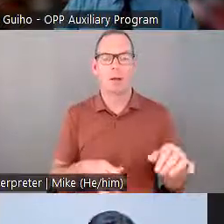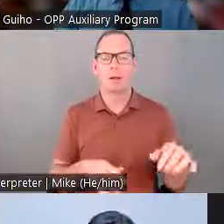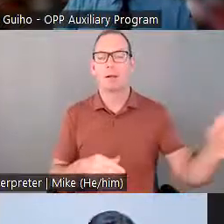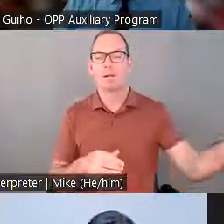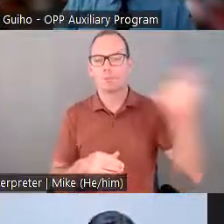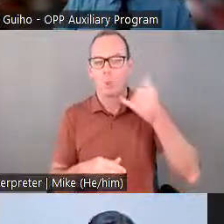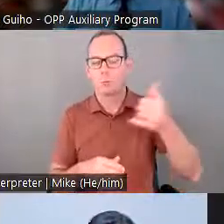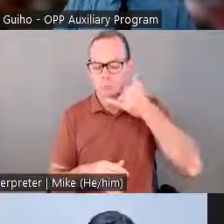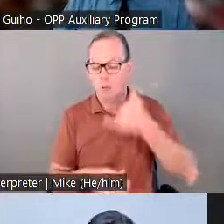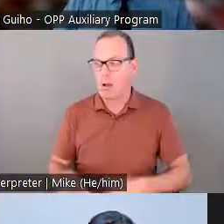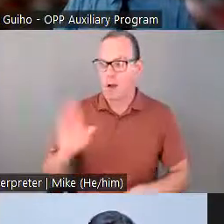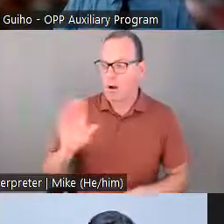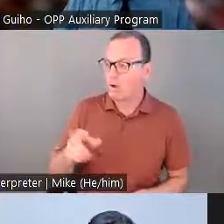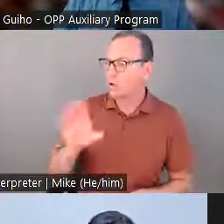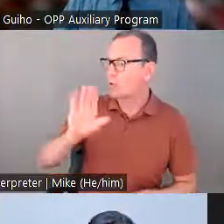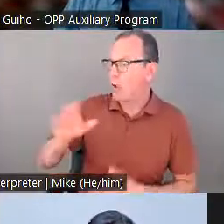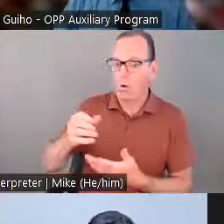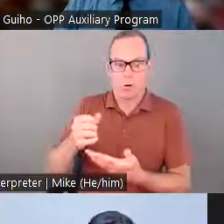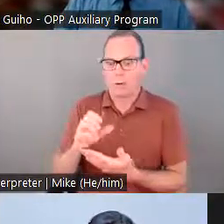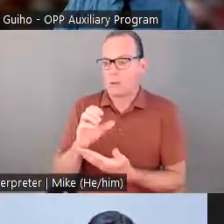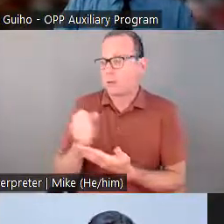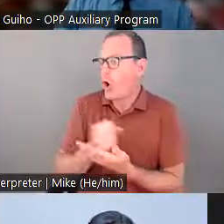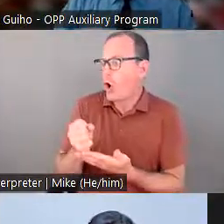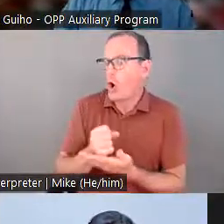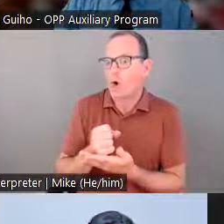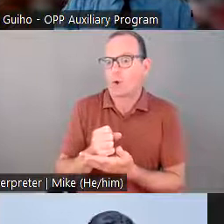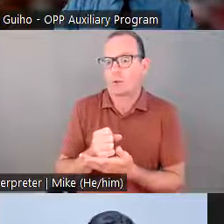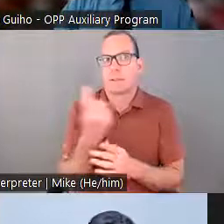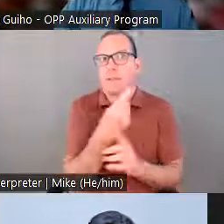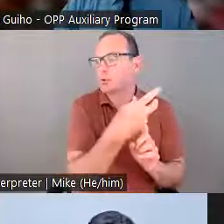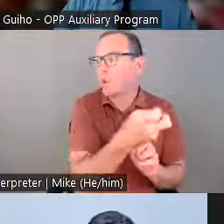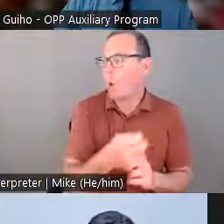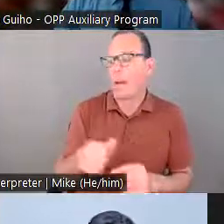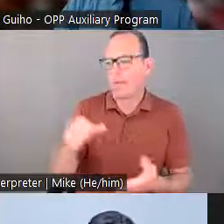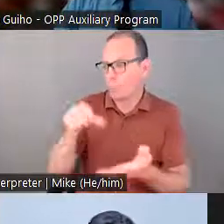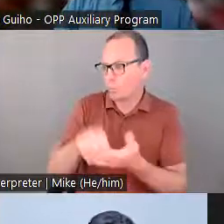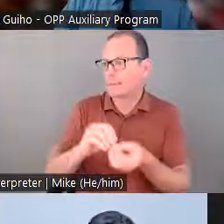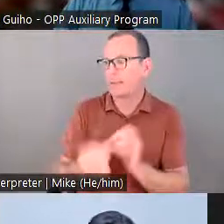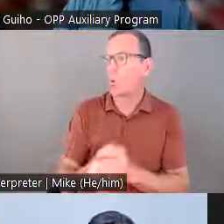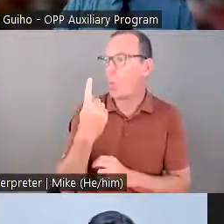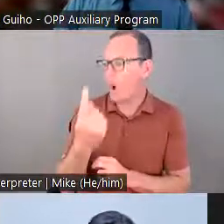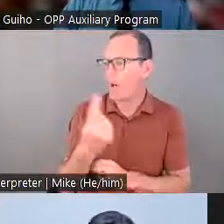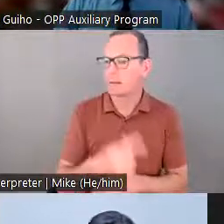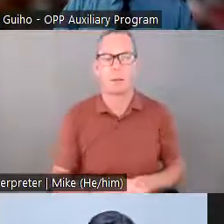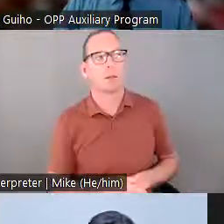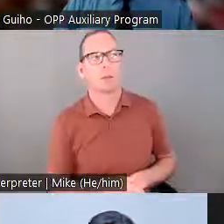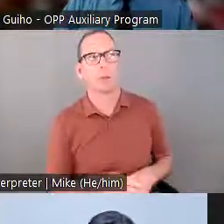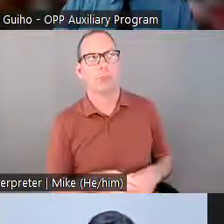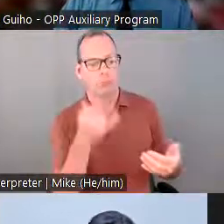agent now, or you threaten to be arrested, et cetera, et cetera. Obviously never press that 1 because then it connects you with